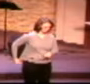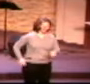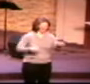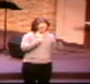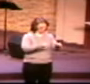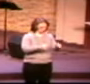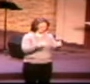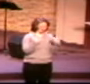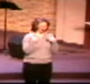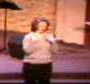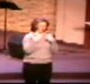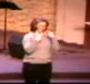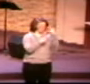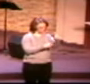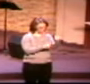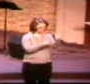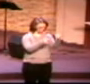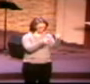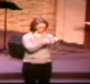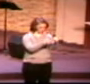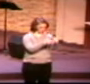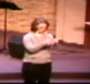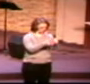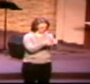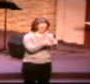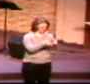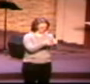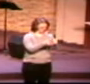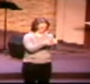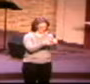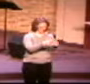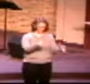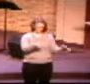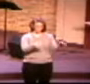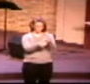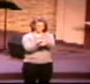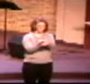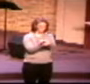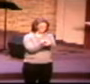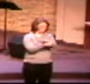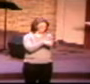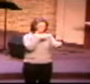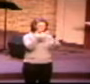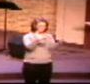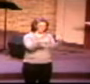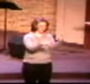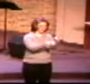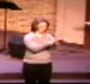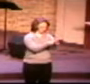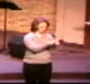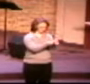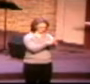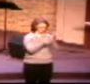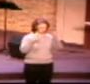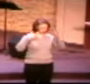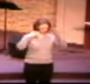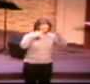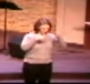one word at which the entire world revolves